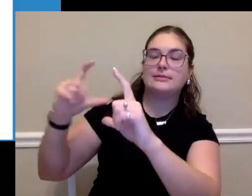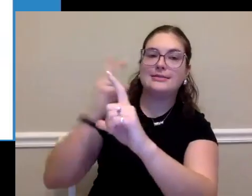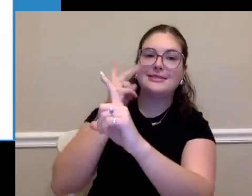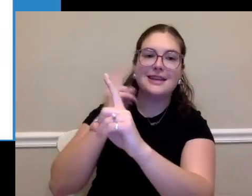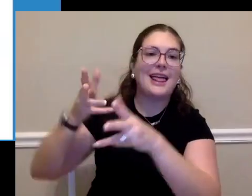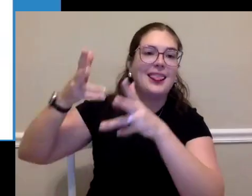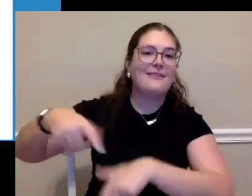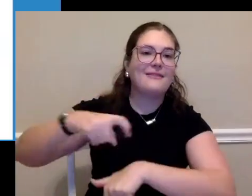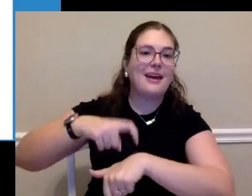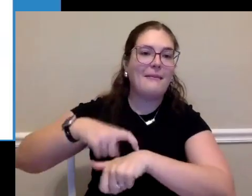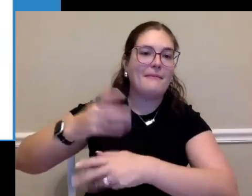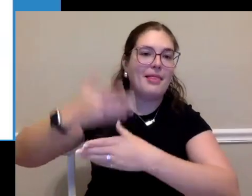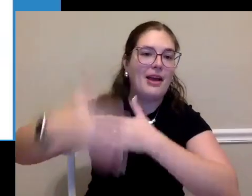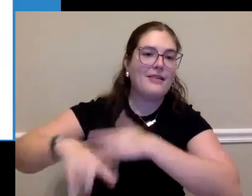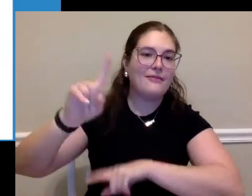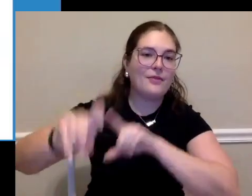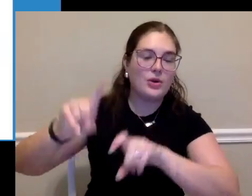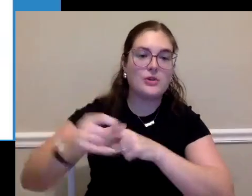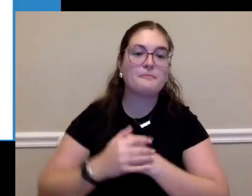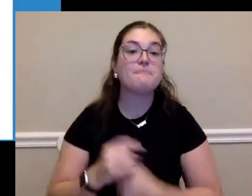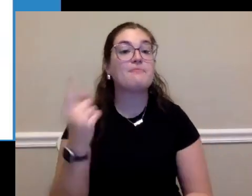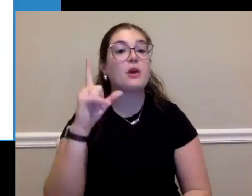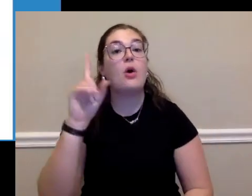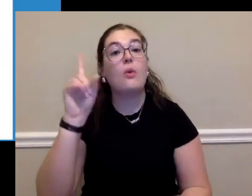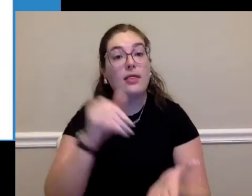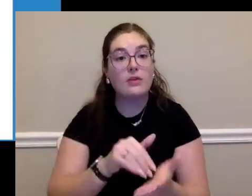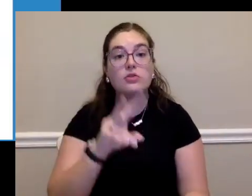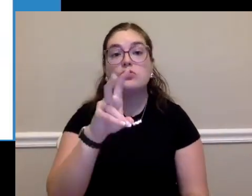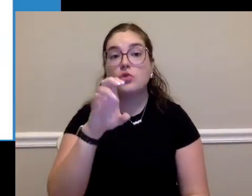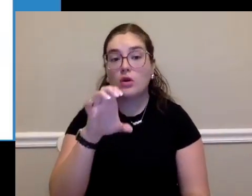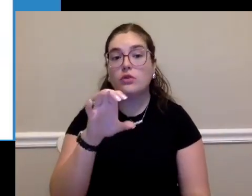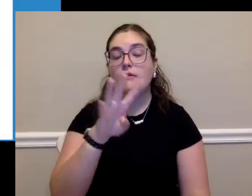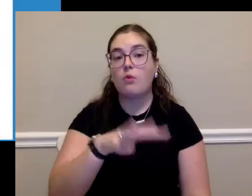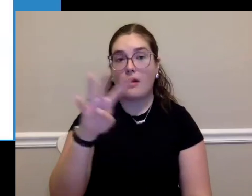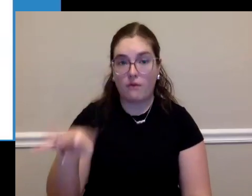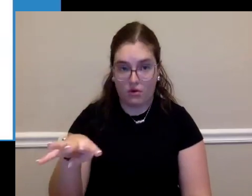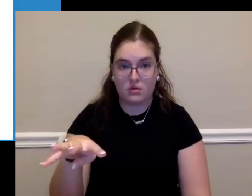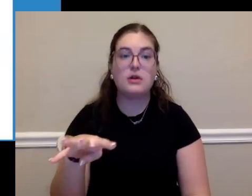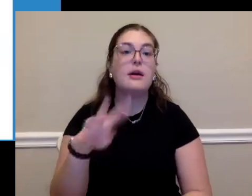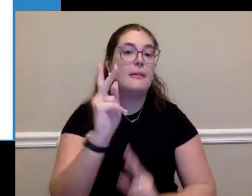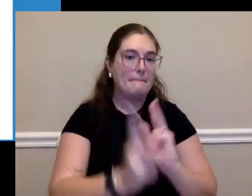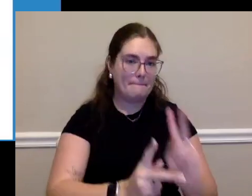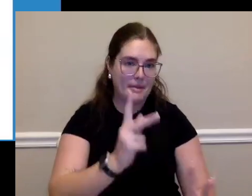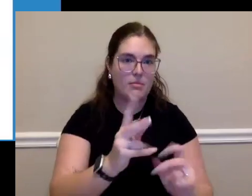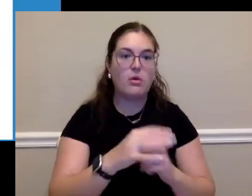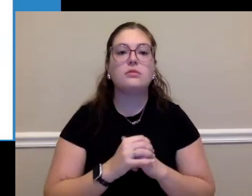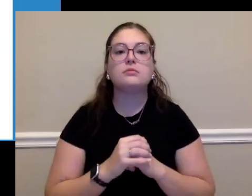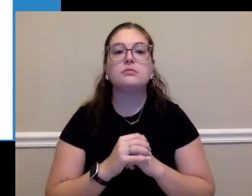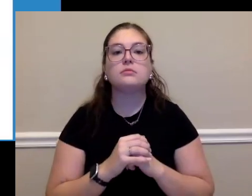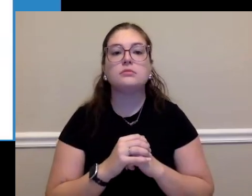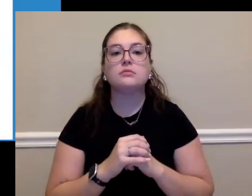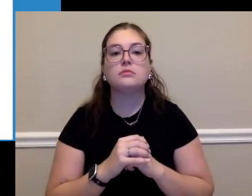for questions and answers. Basically, we had 1,244 respondents, 53 languages,